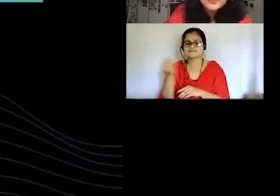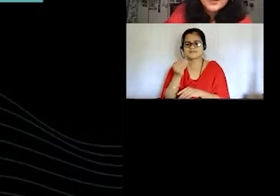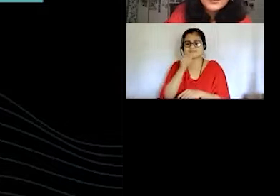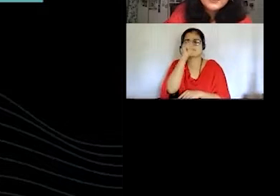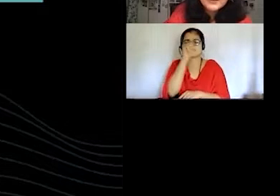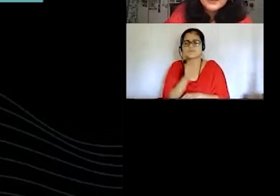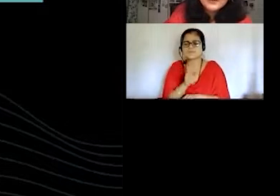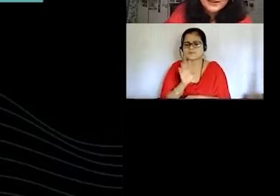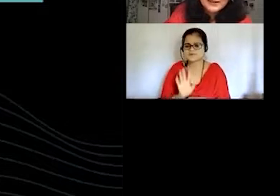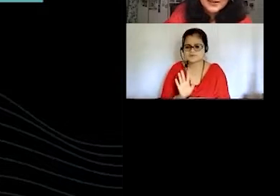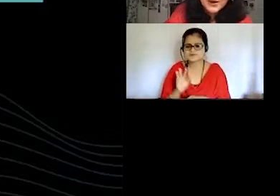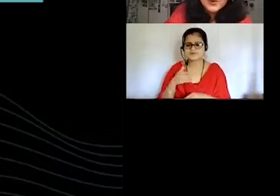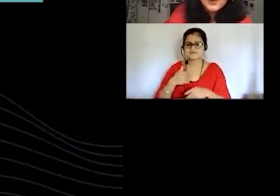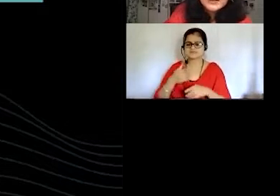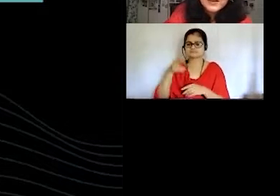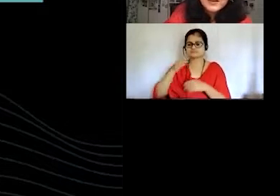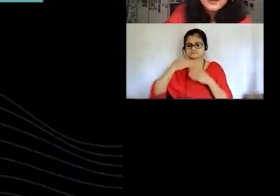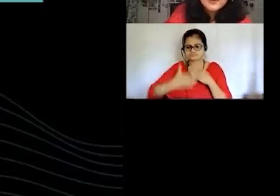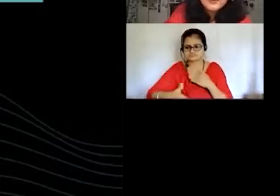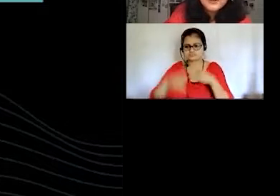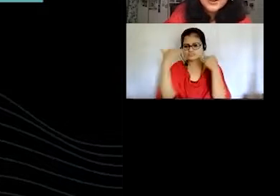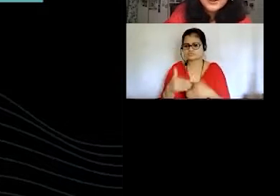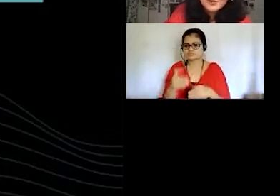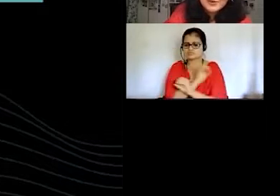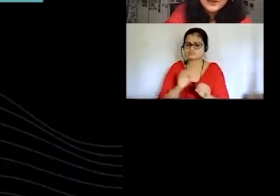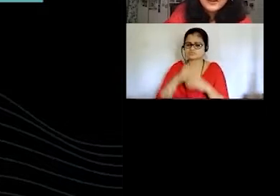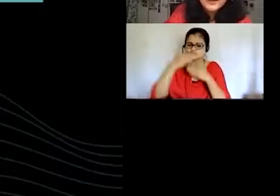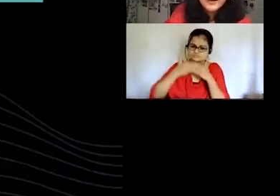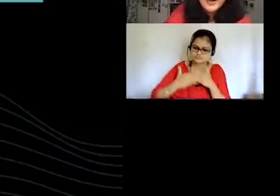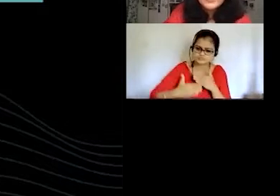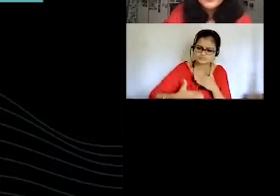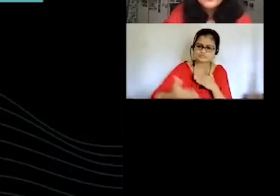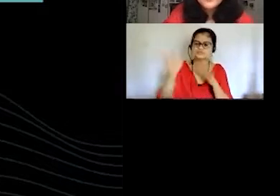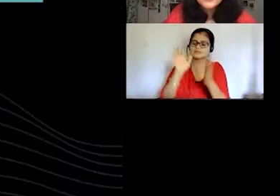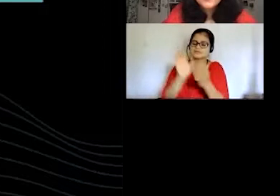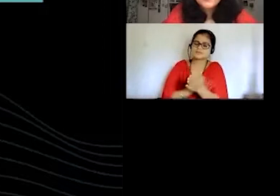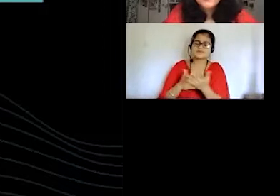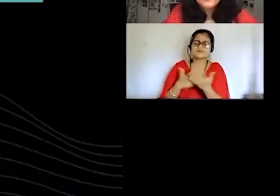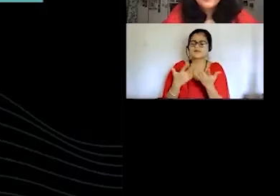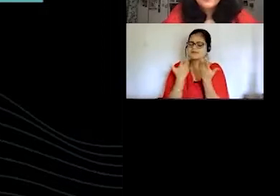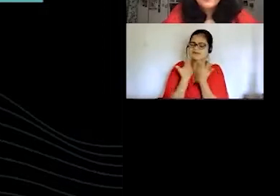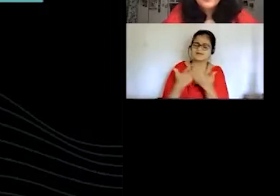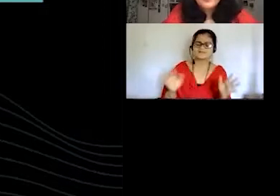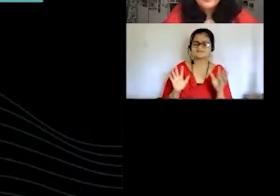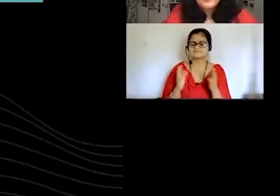are creatively infinite, we seek our favorites to be played ad infinitum.